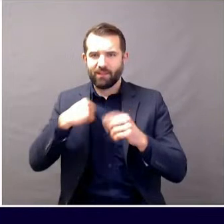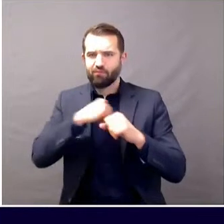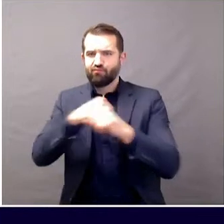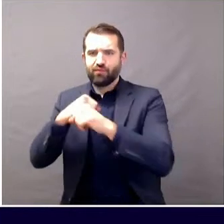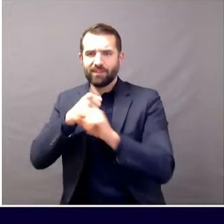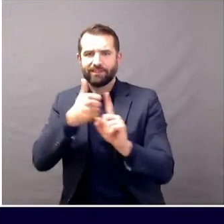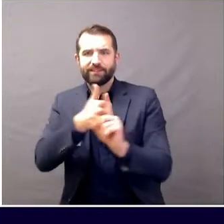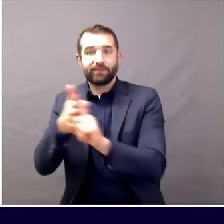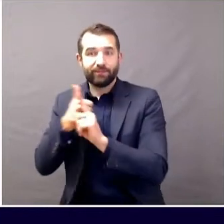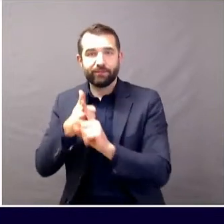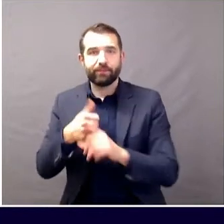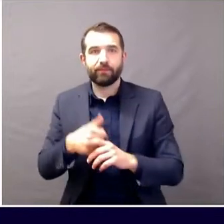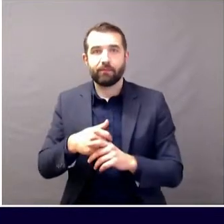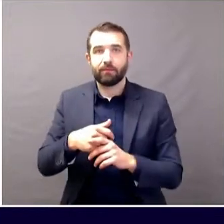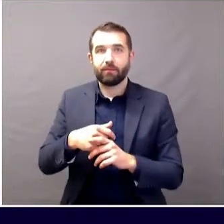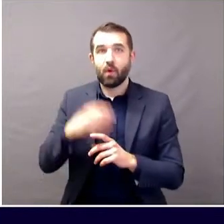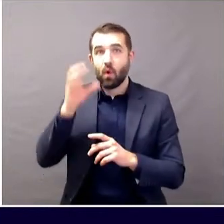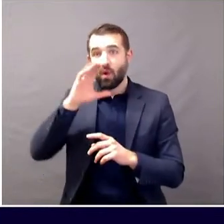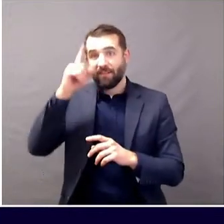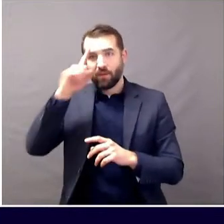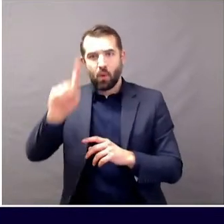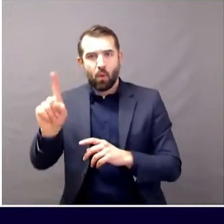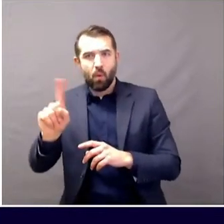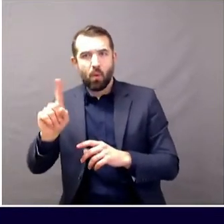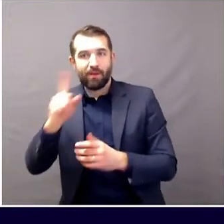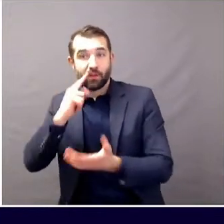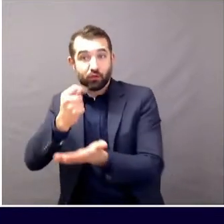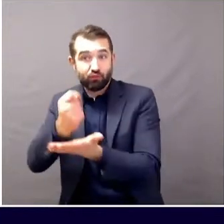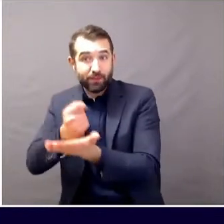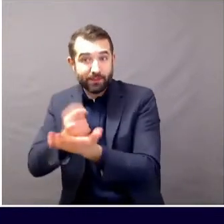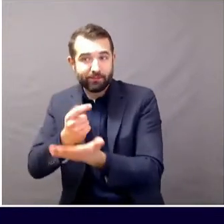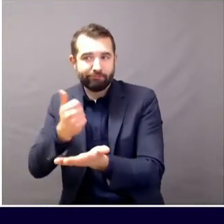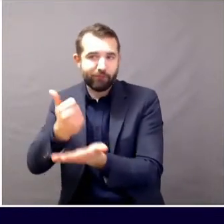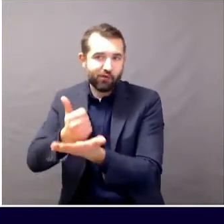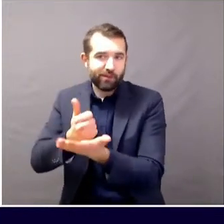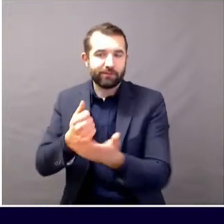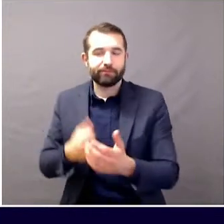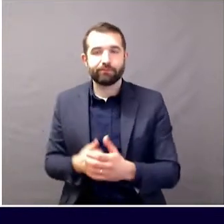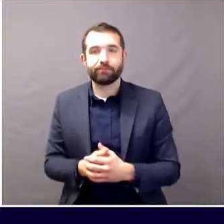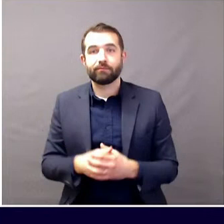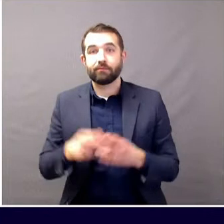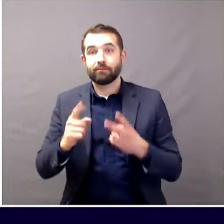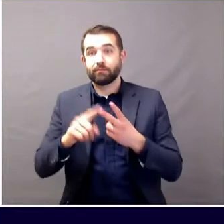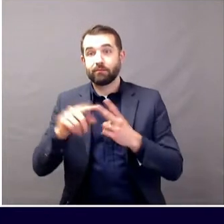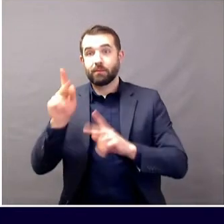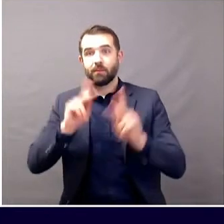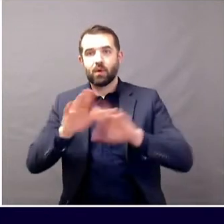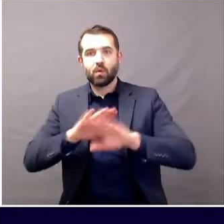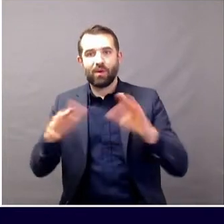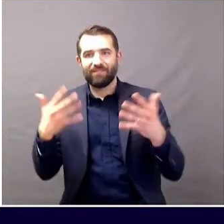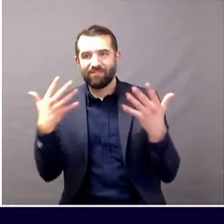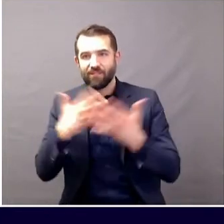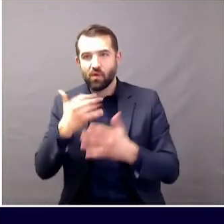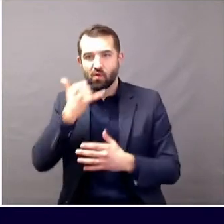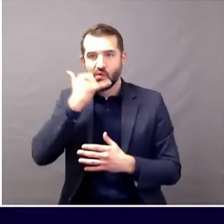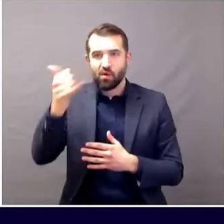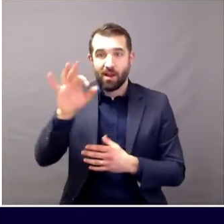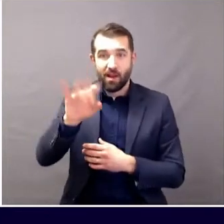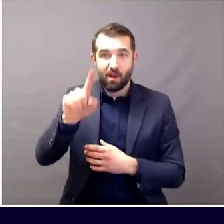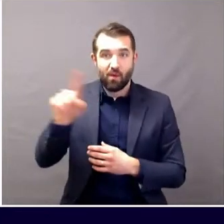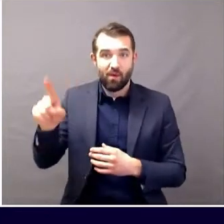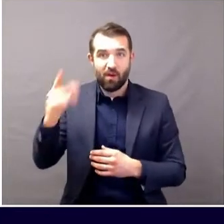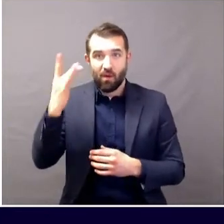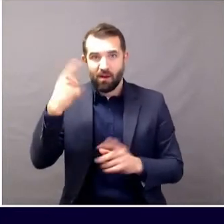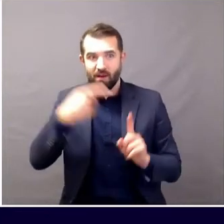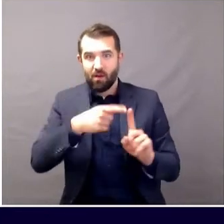treatment, information about the Good Samaritan law so that people don't hesitate to call 911 if an overdose is suspected,